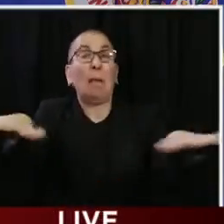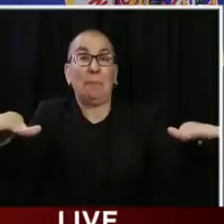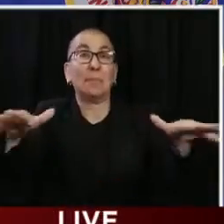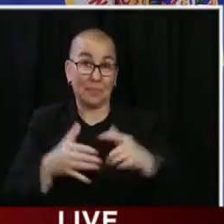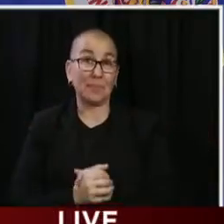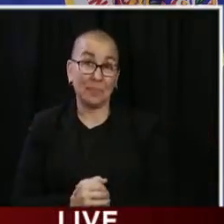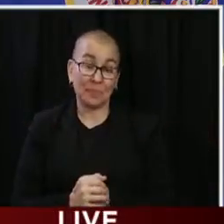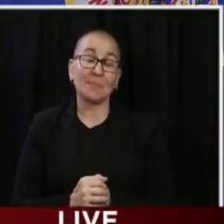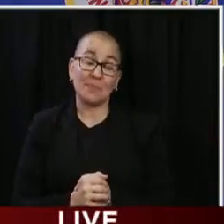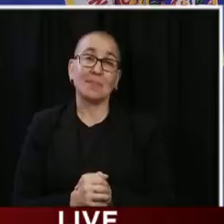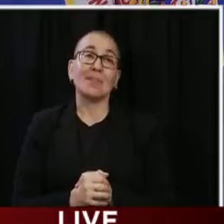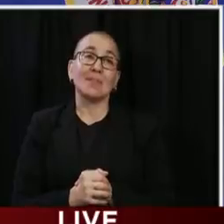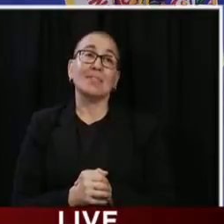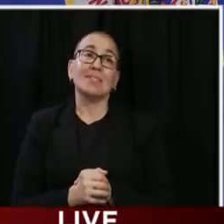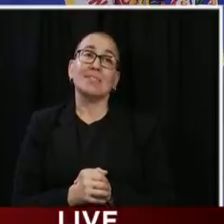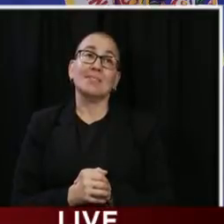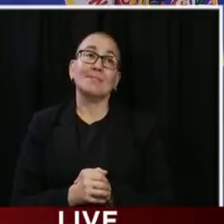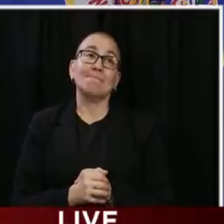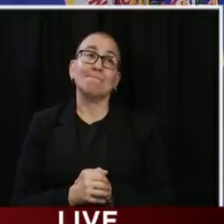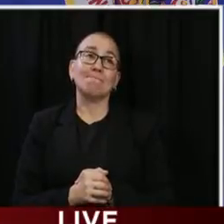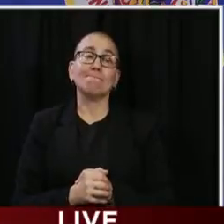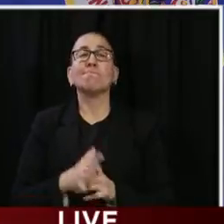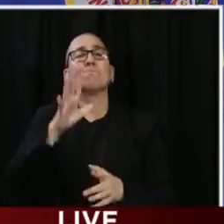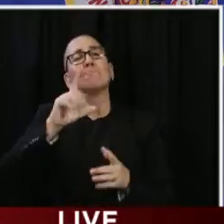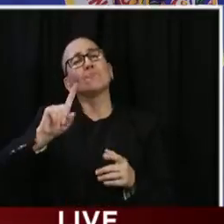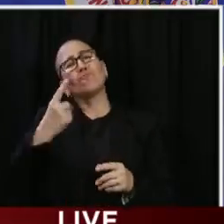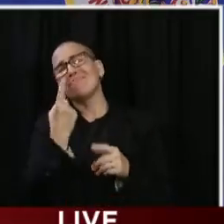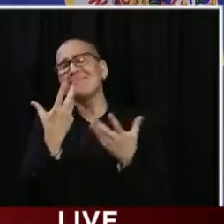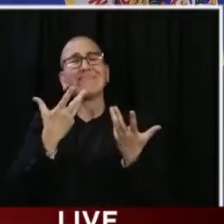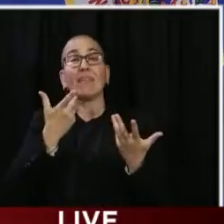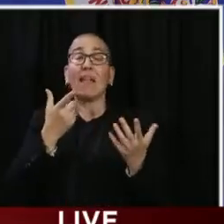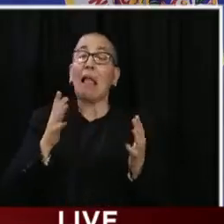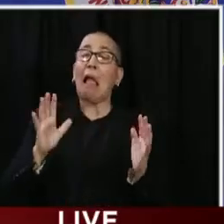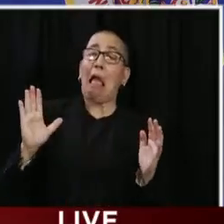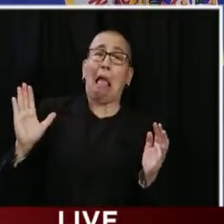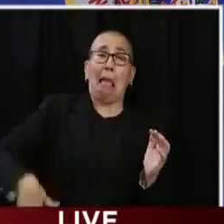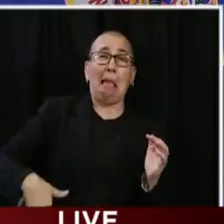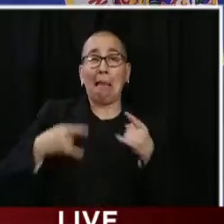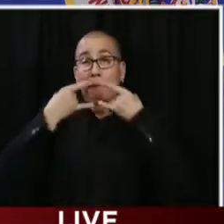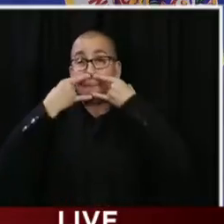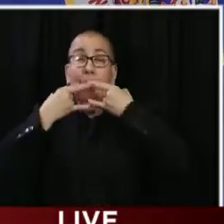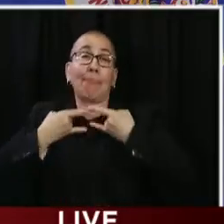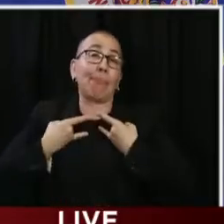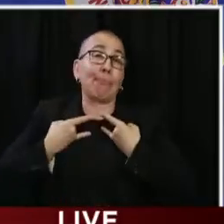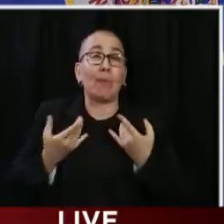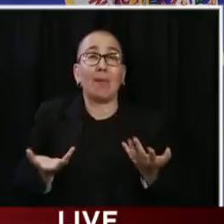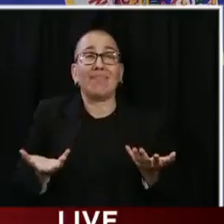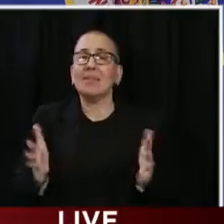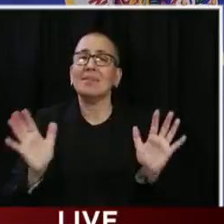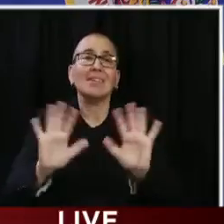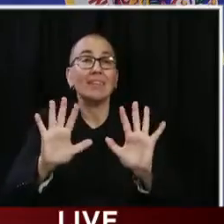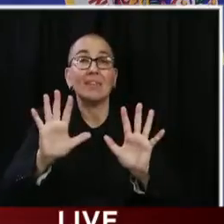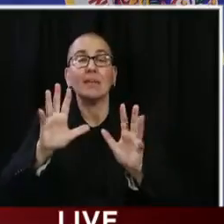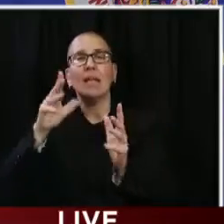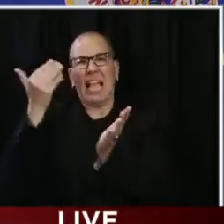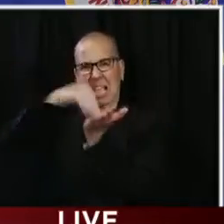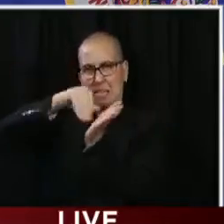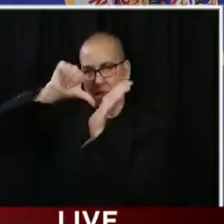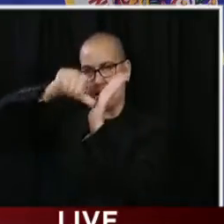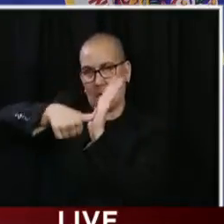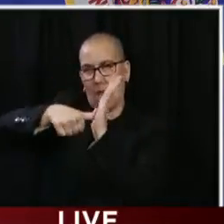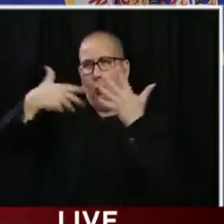can't pretend like this isn't a big deal. We can't pretend with 100,000 dead Americans that this is just going to go away. We can't pretend